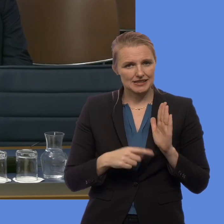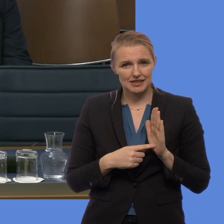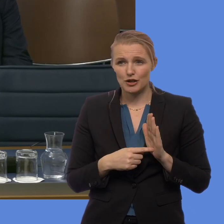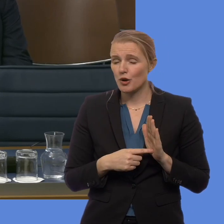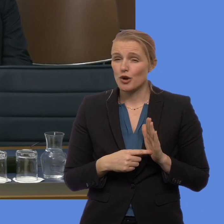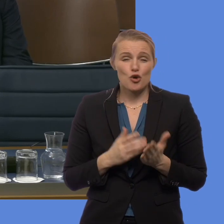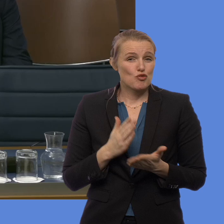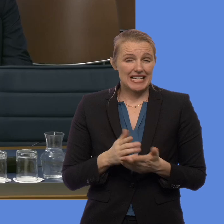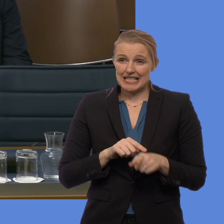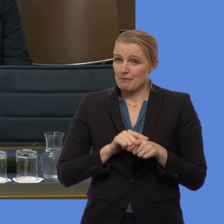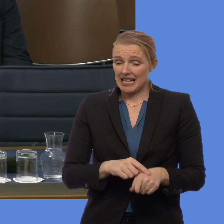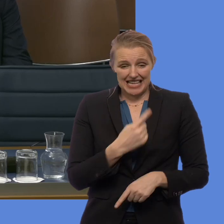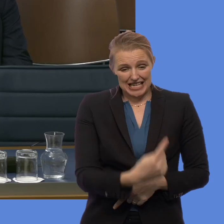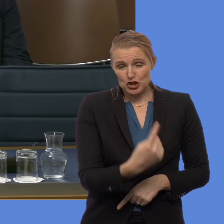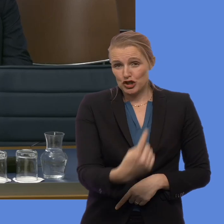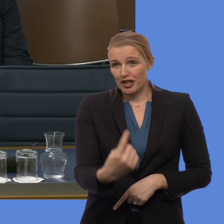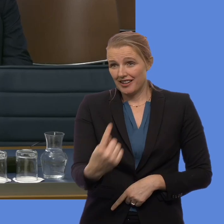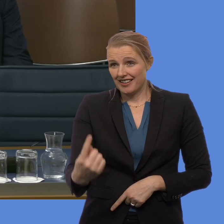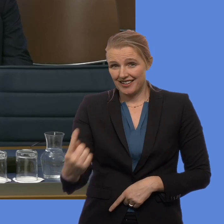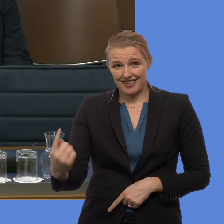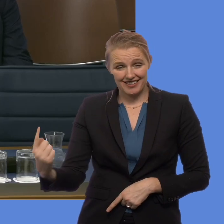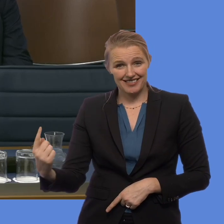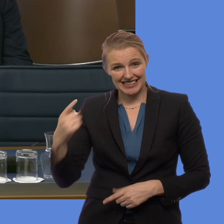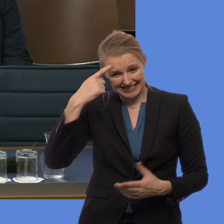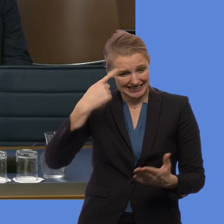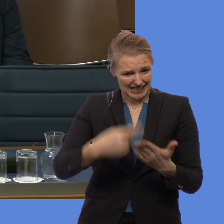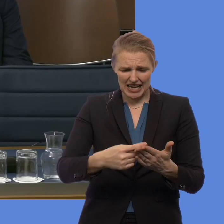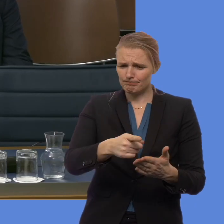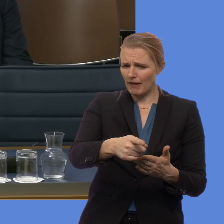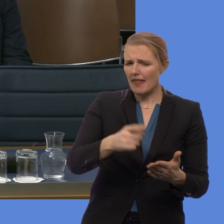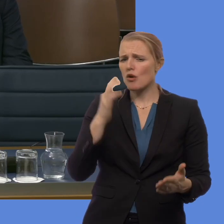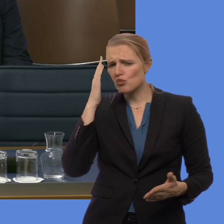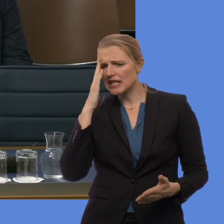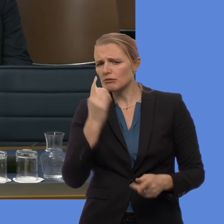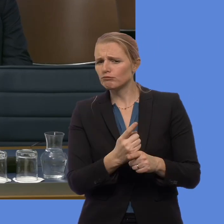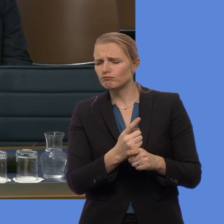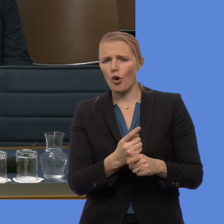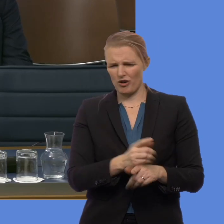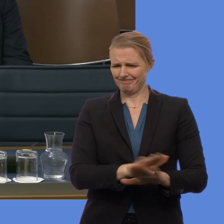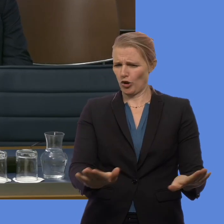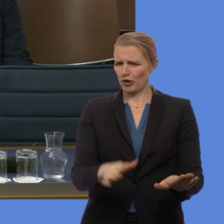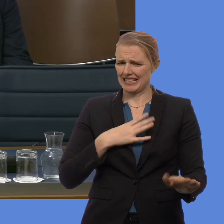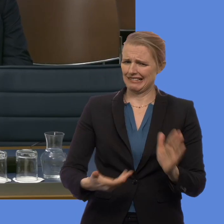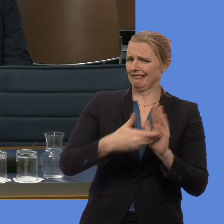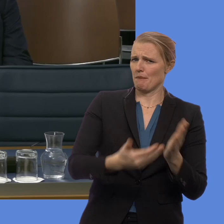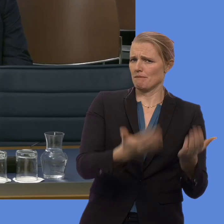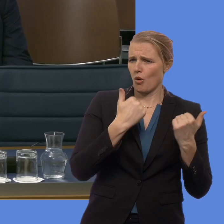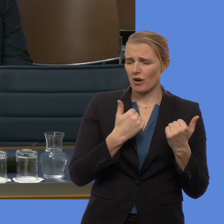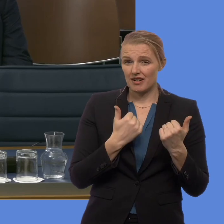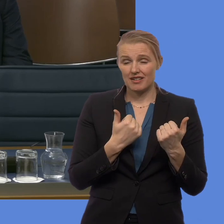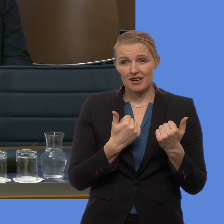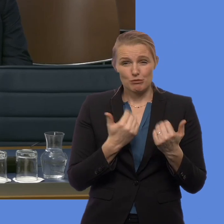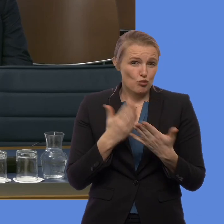one-by-one issue that you'll decide whether something's reasonable or not, and following the guidance